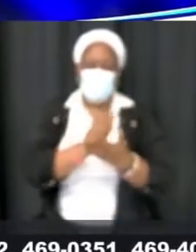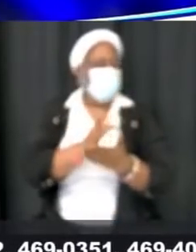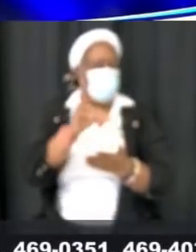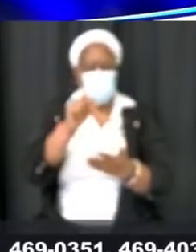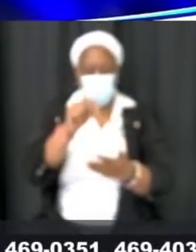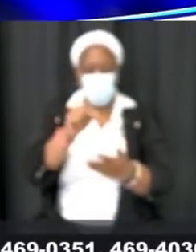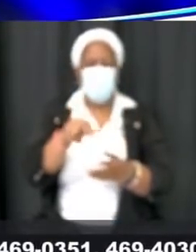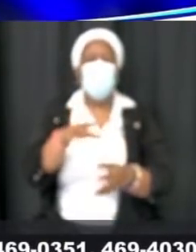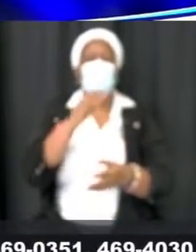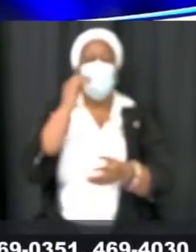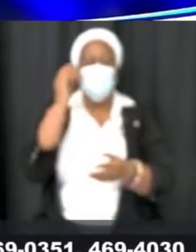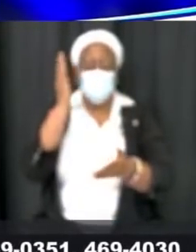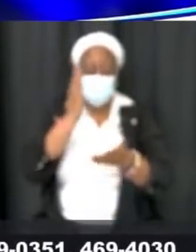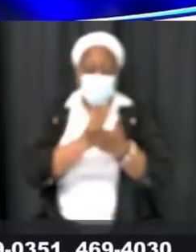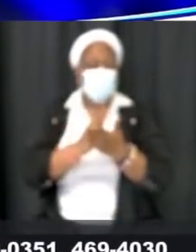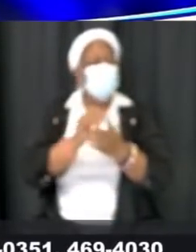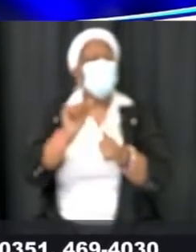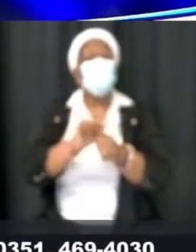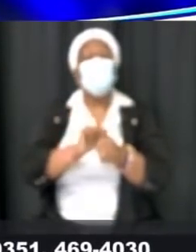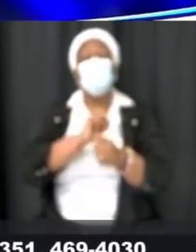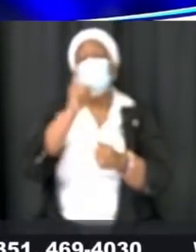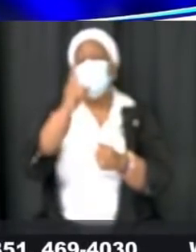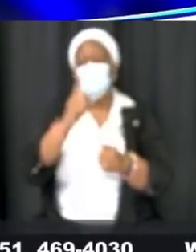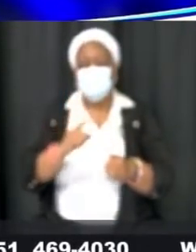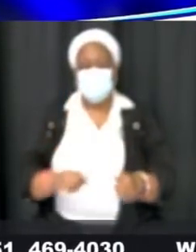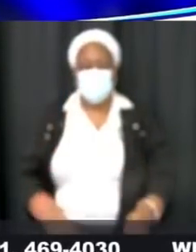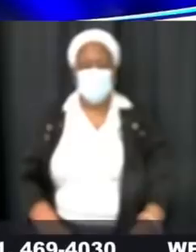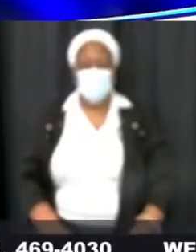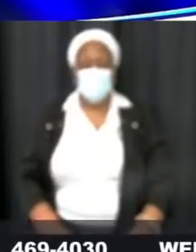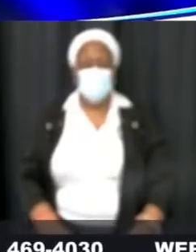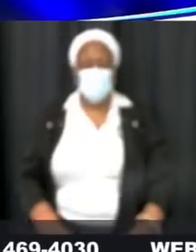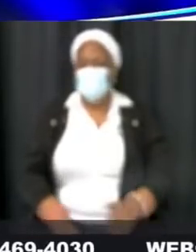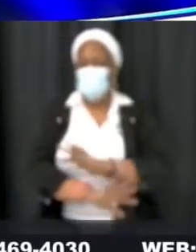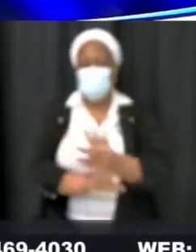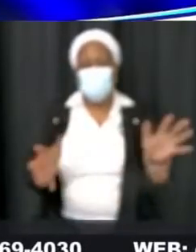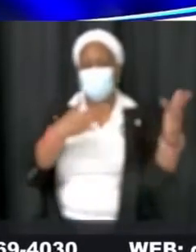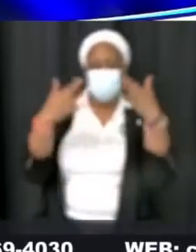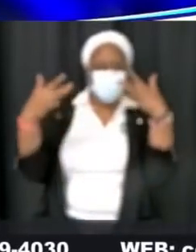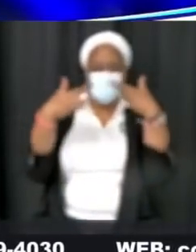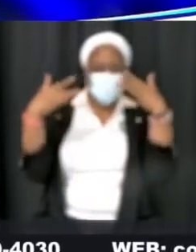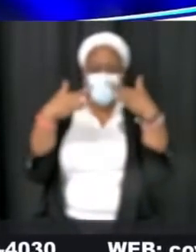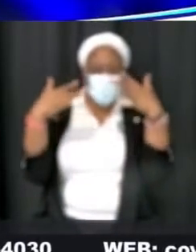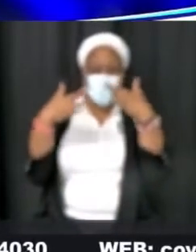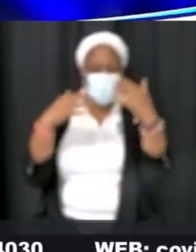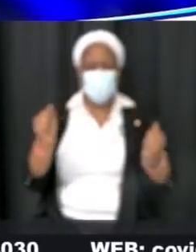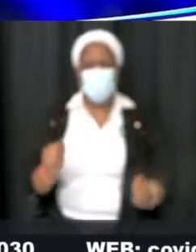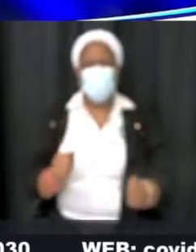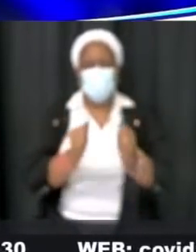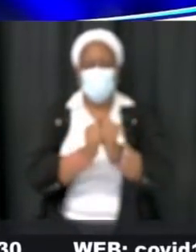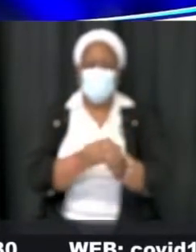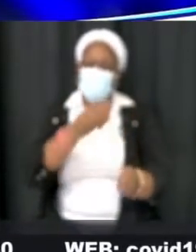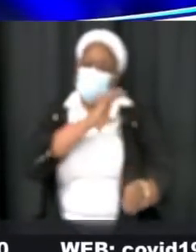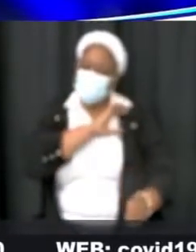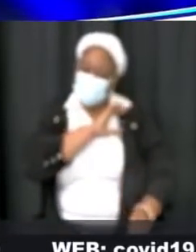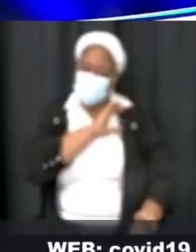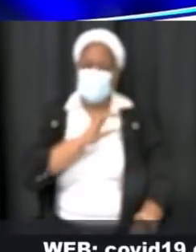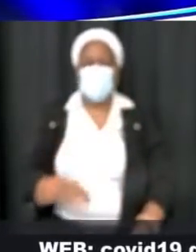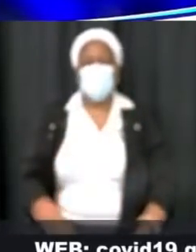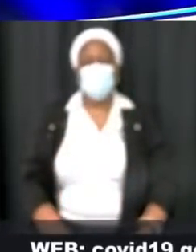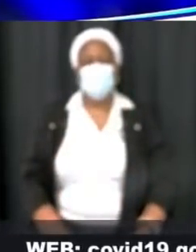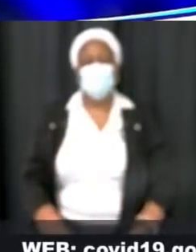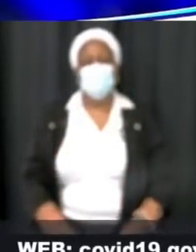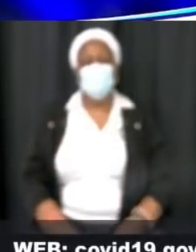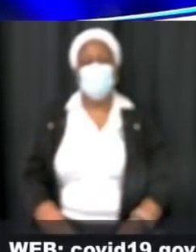Please cooperate and do not be confrontational. In closing, I just want to make one announcement from the Inland